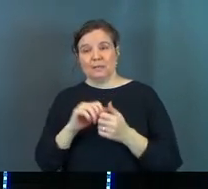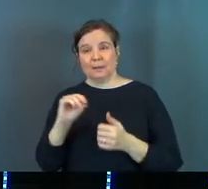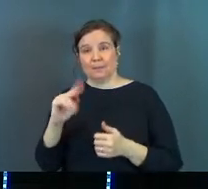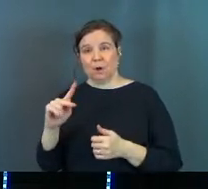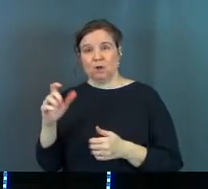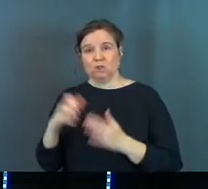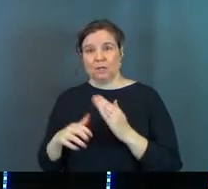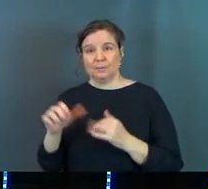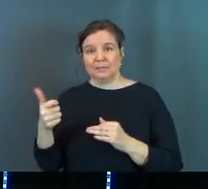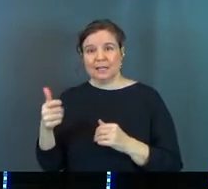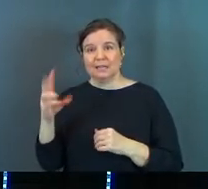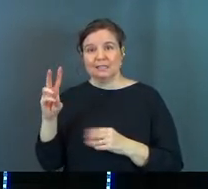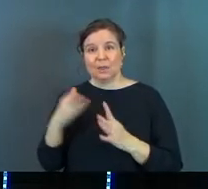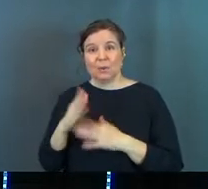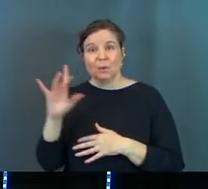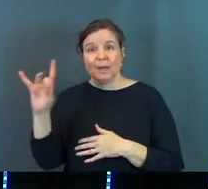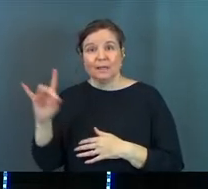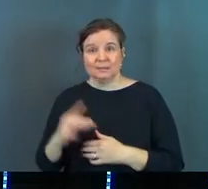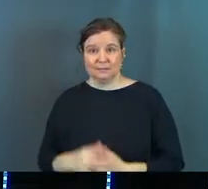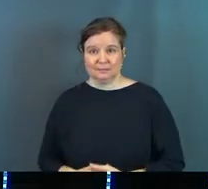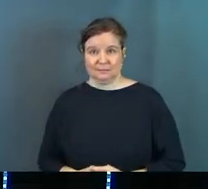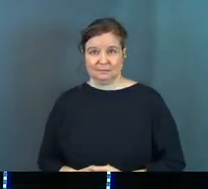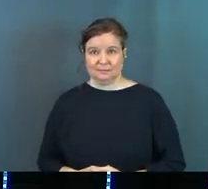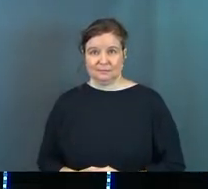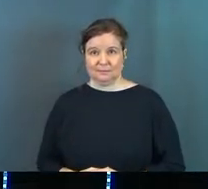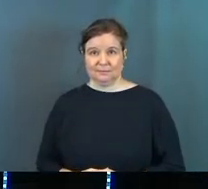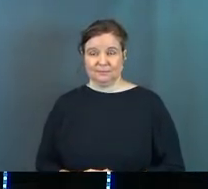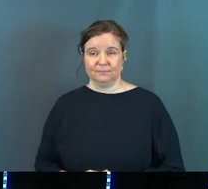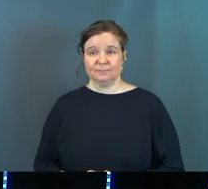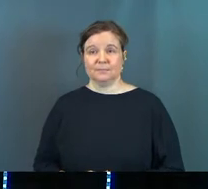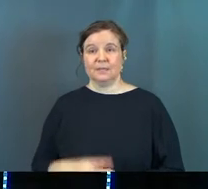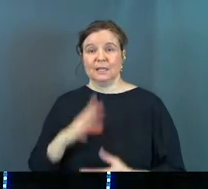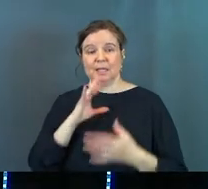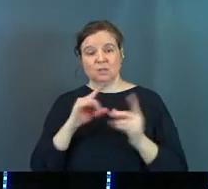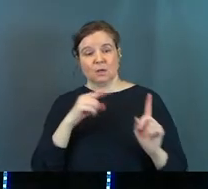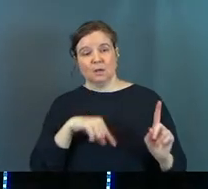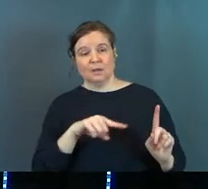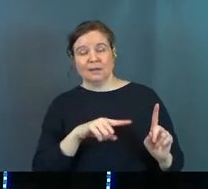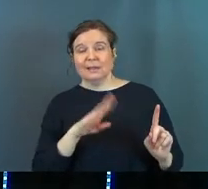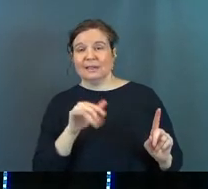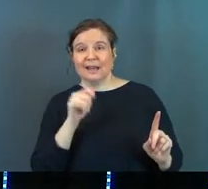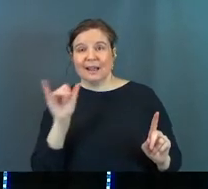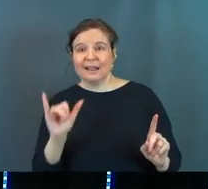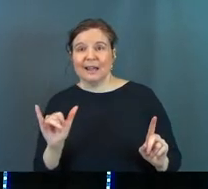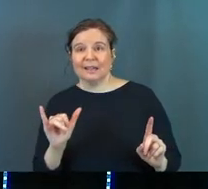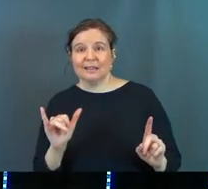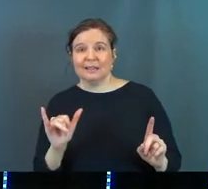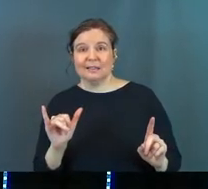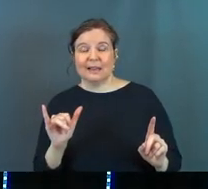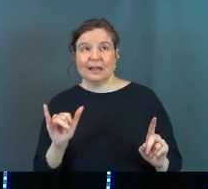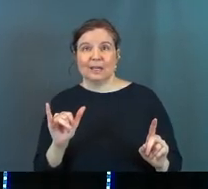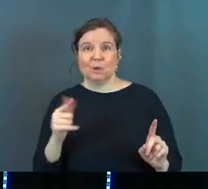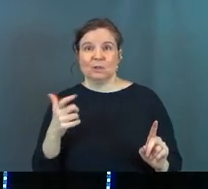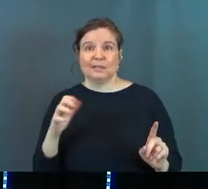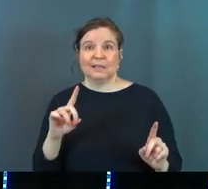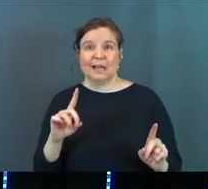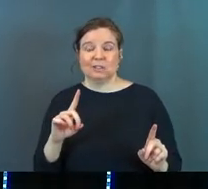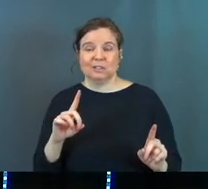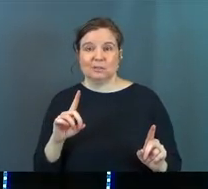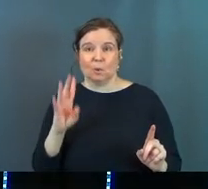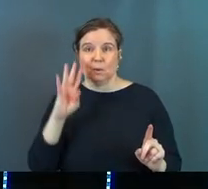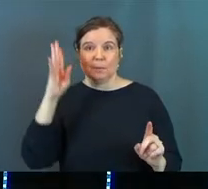in Mark chapter 10, 6 through 8. He referred to it not like it was a legend, or a